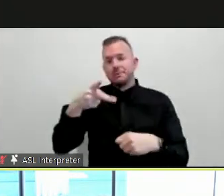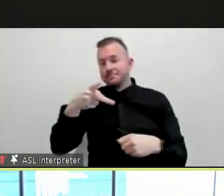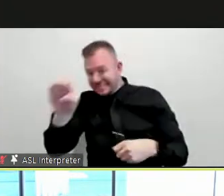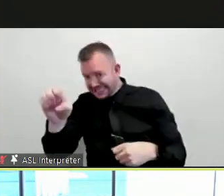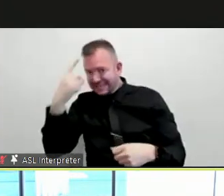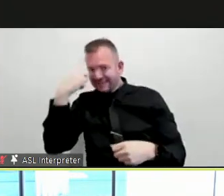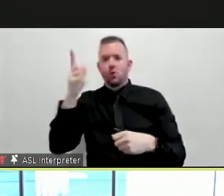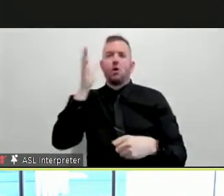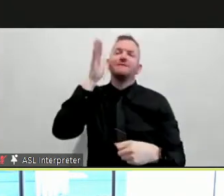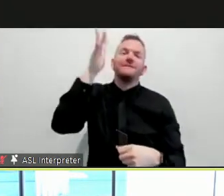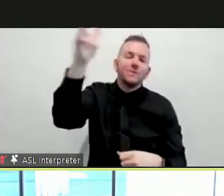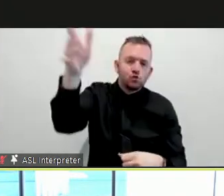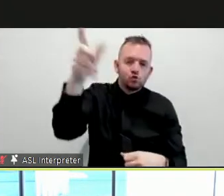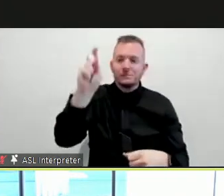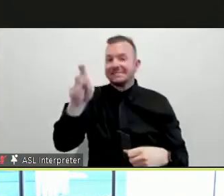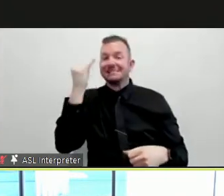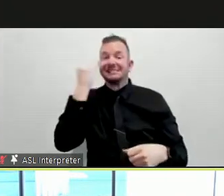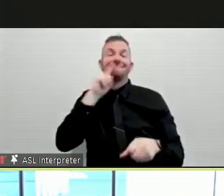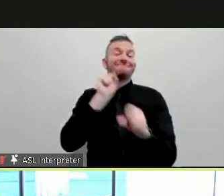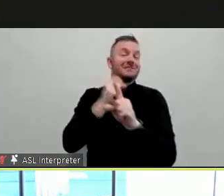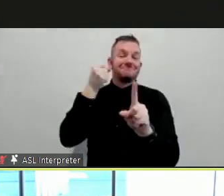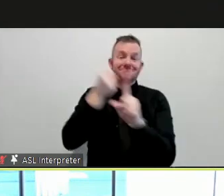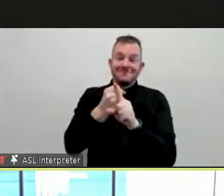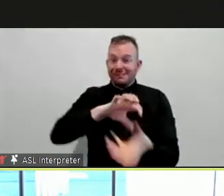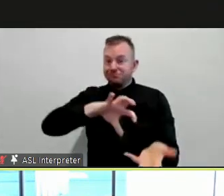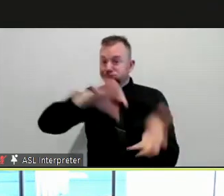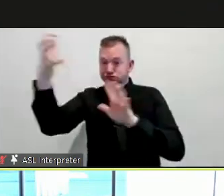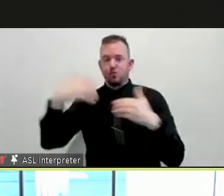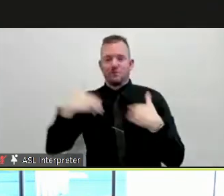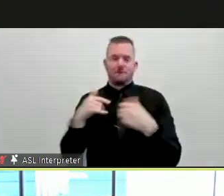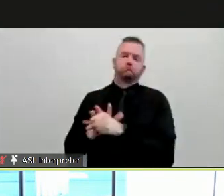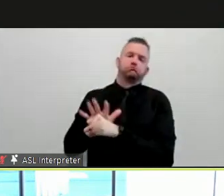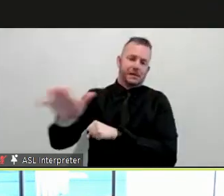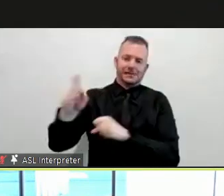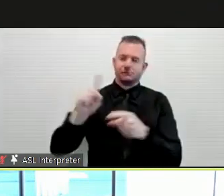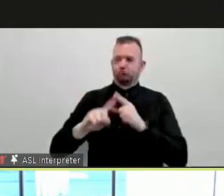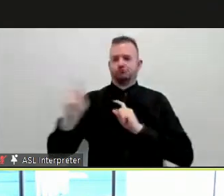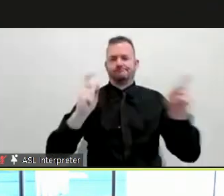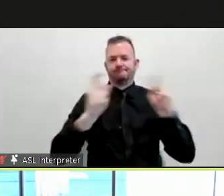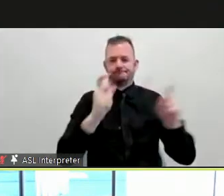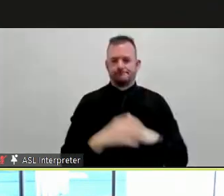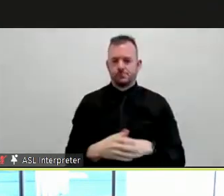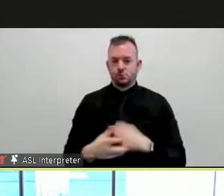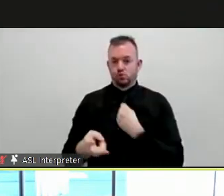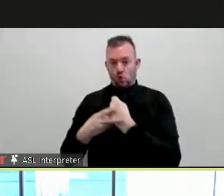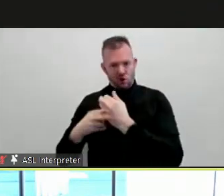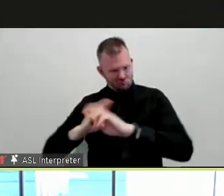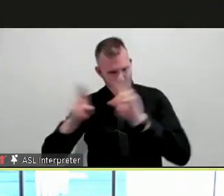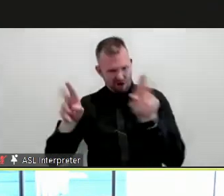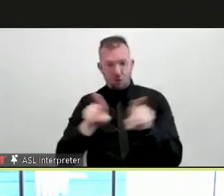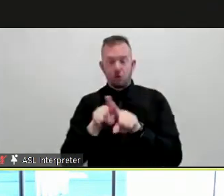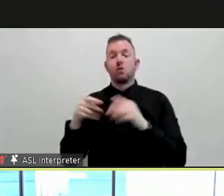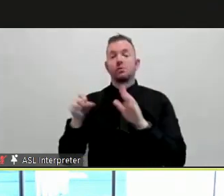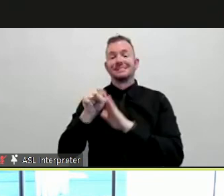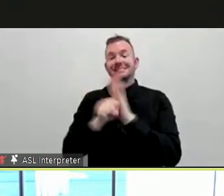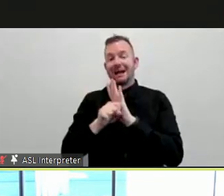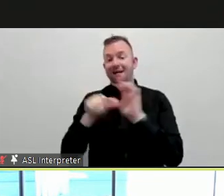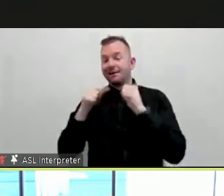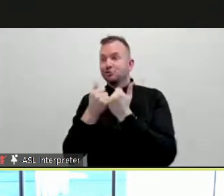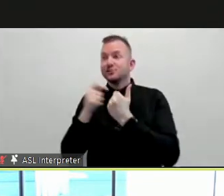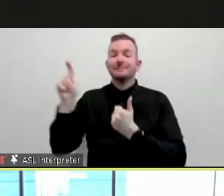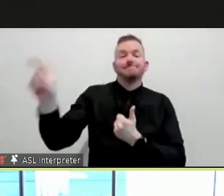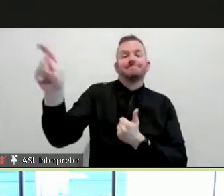needs if we need it, and also to make sure that state agencies have PPE on hand for any of those that are